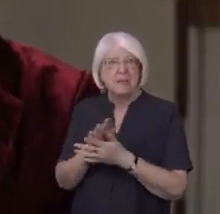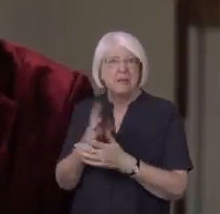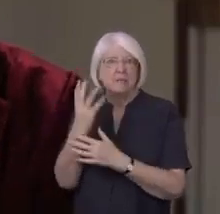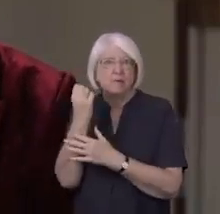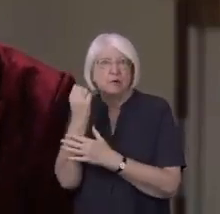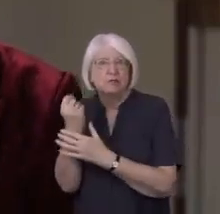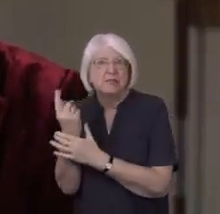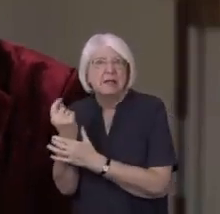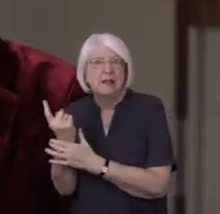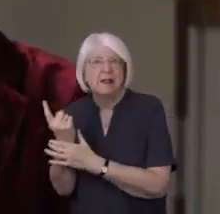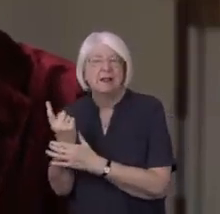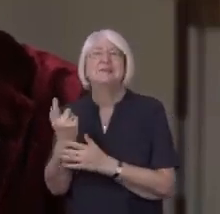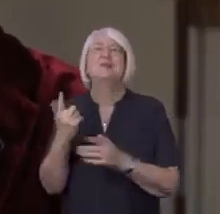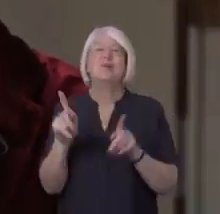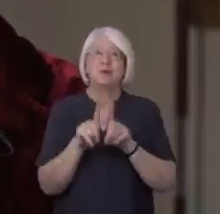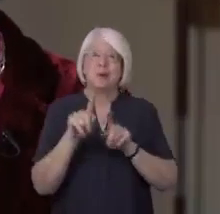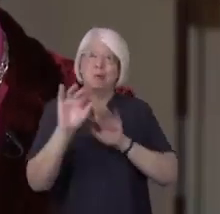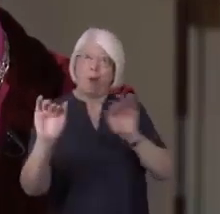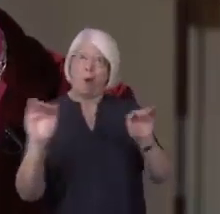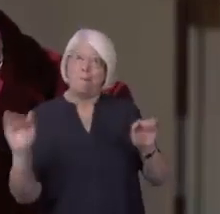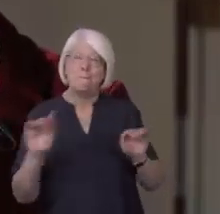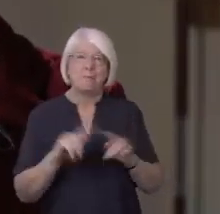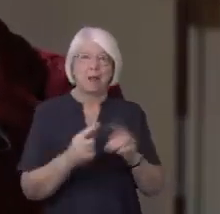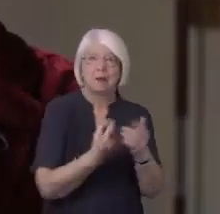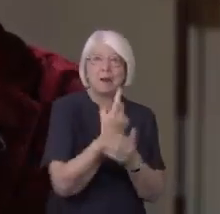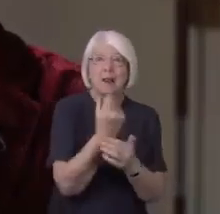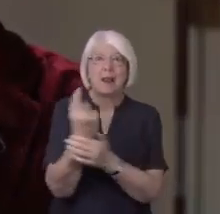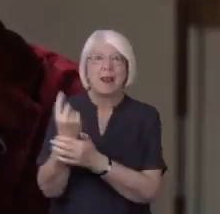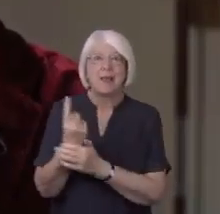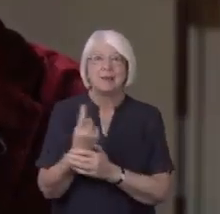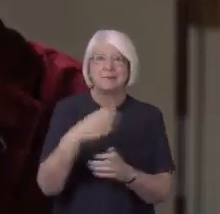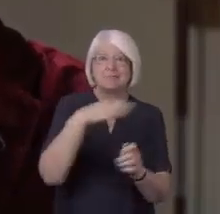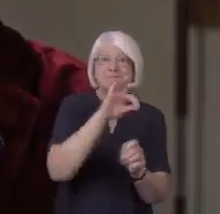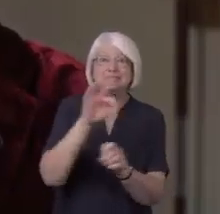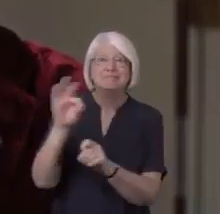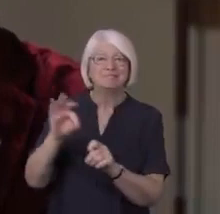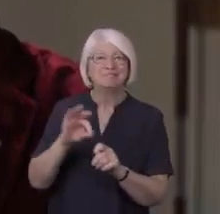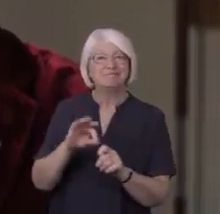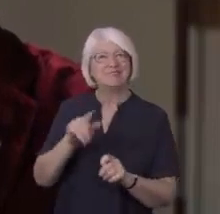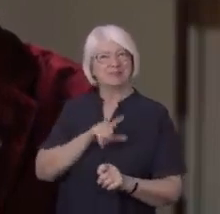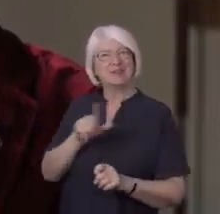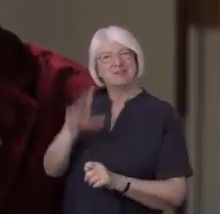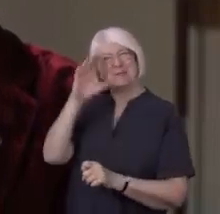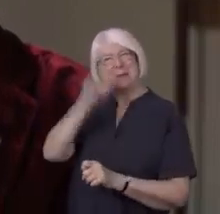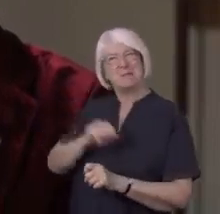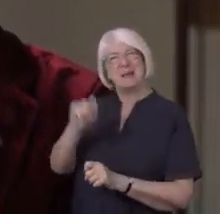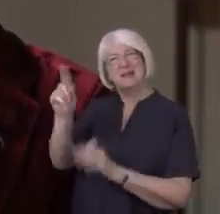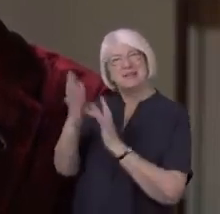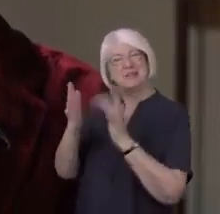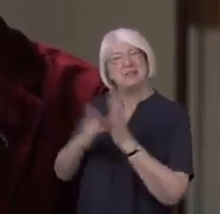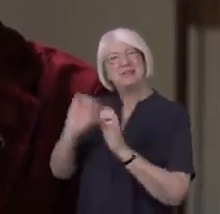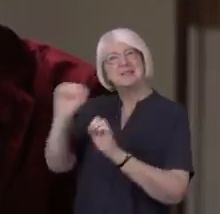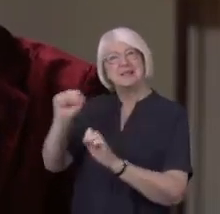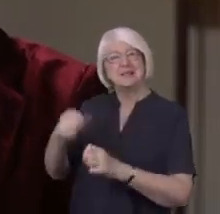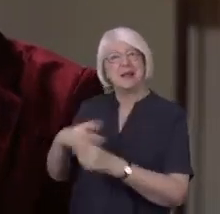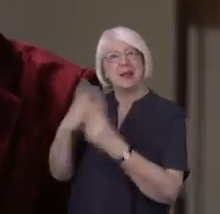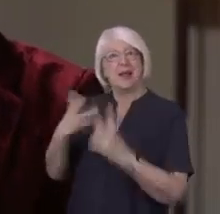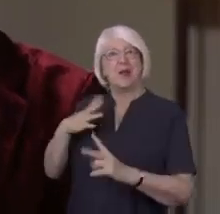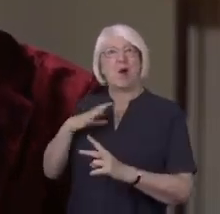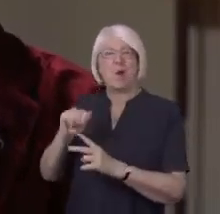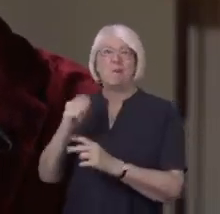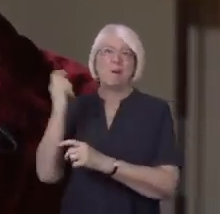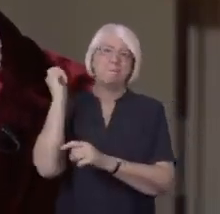we'll be lighting Christingles together as a reminder that the light and hope Jesus brings always